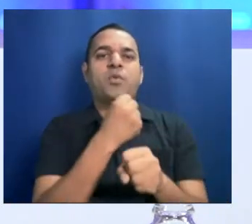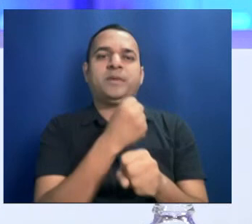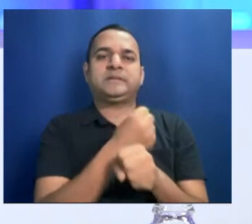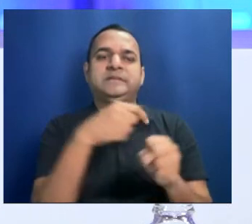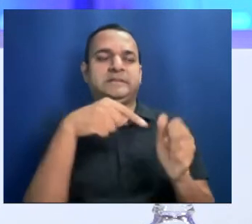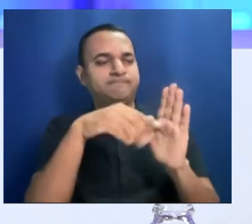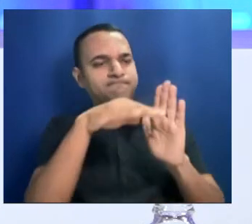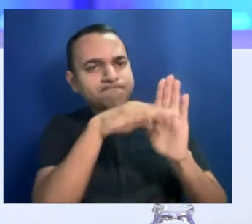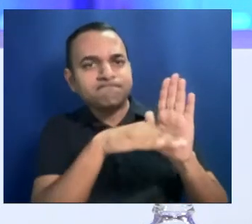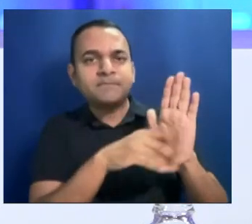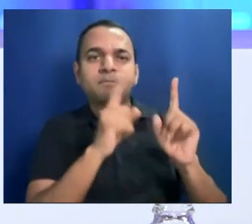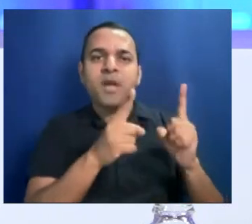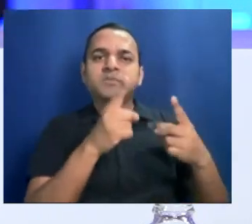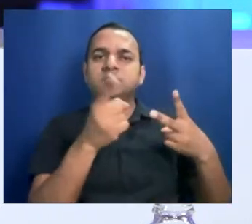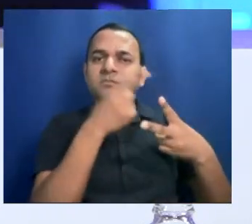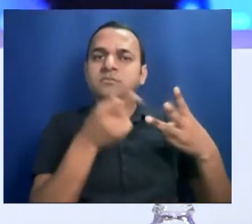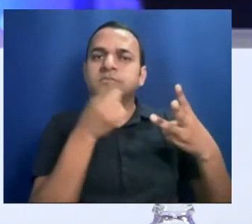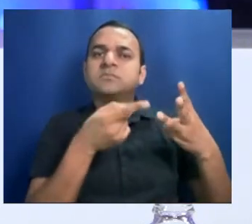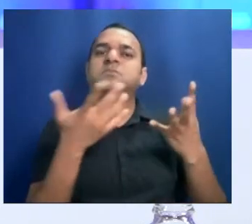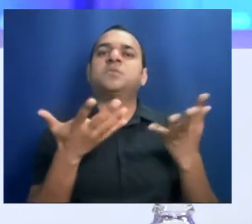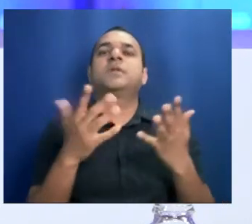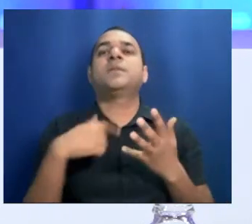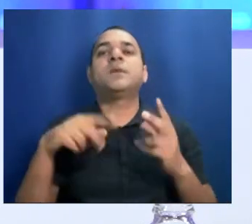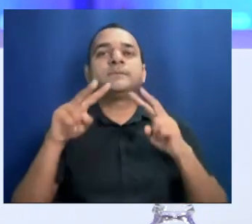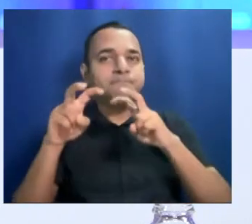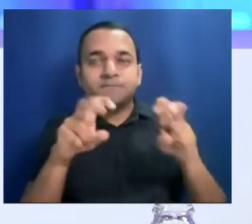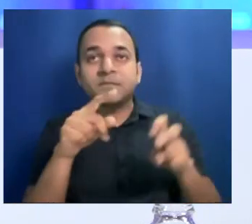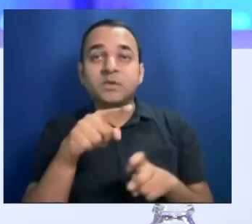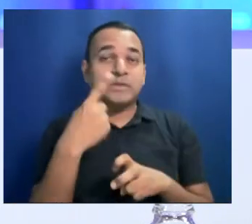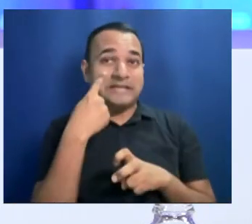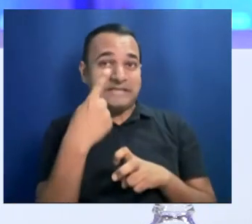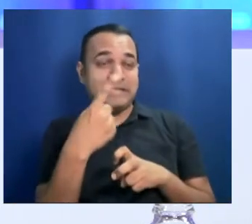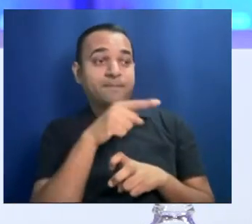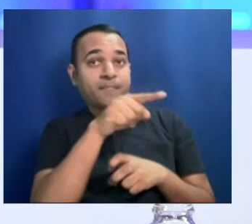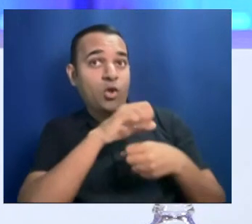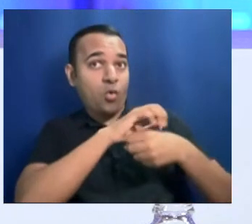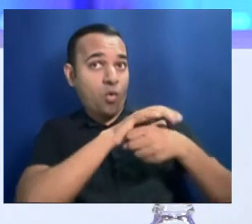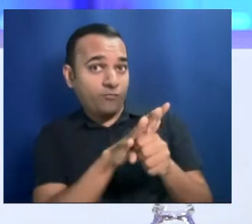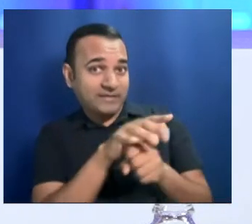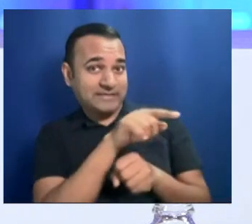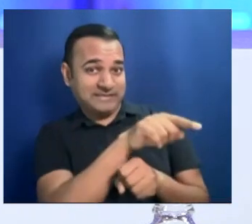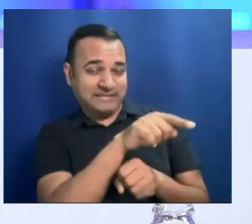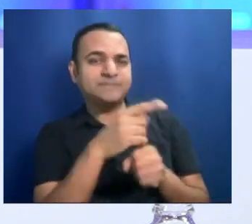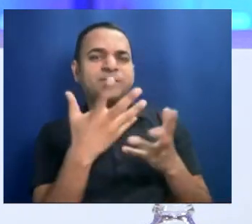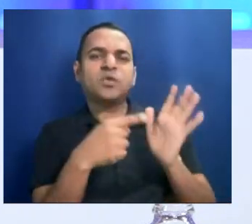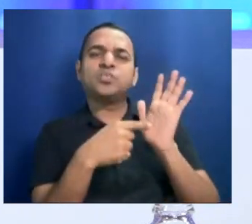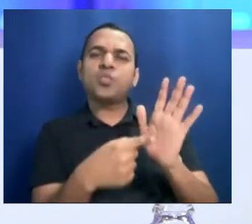And as you have mentioned, the COVID-19 pandemic has revealed the situation and also conditions in